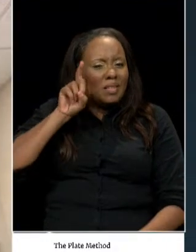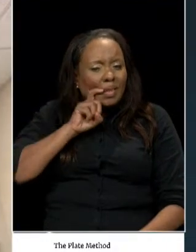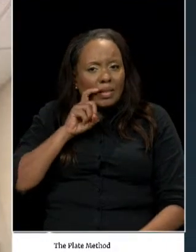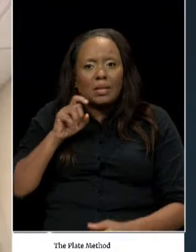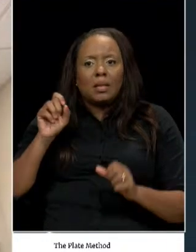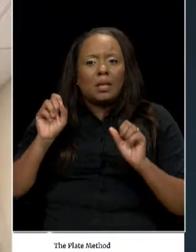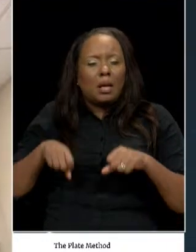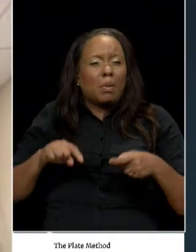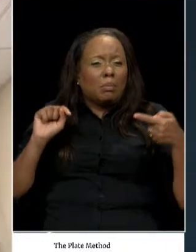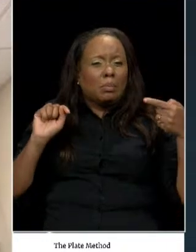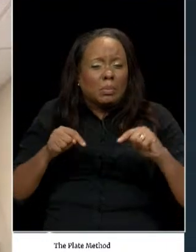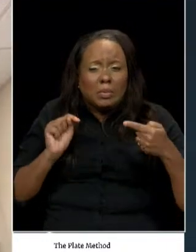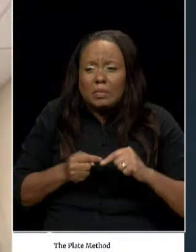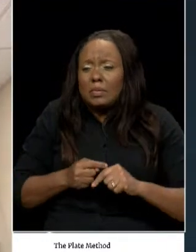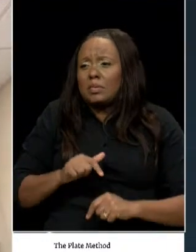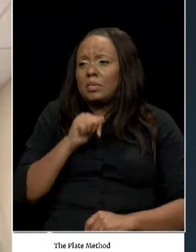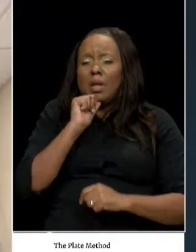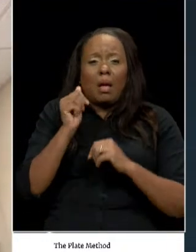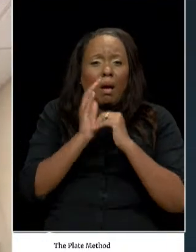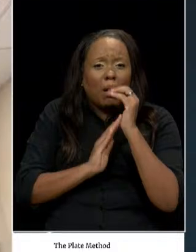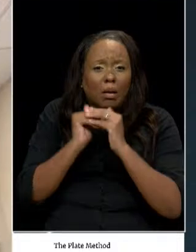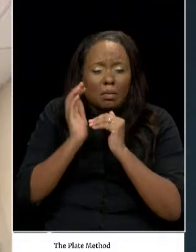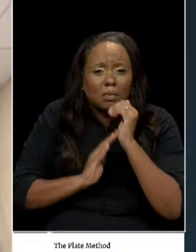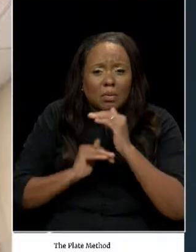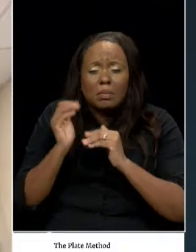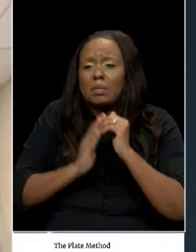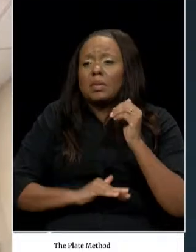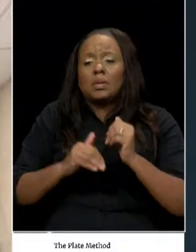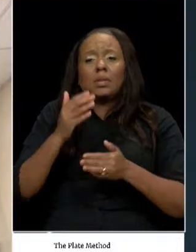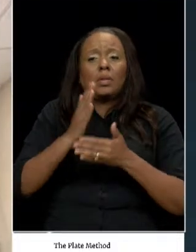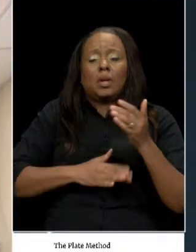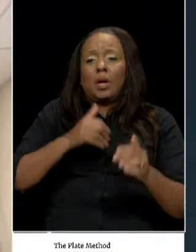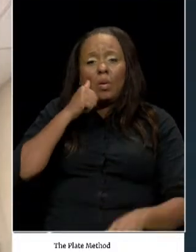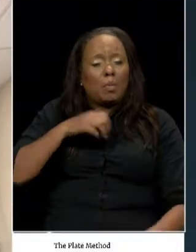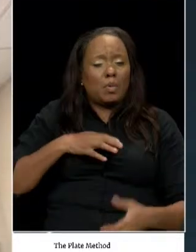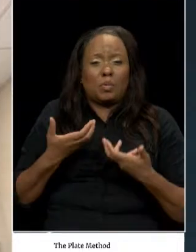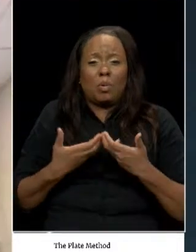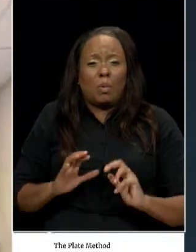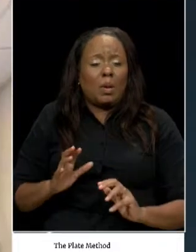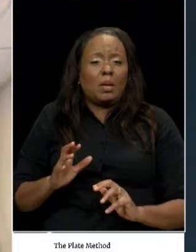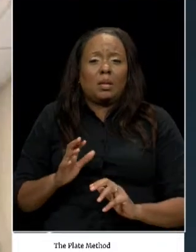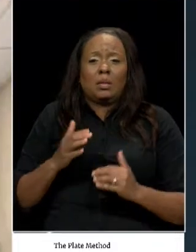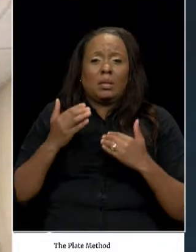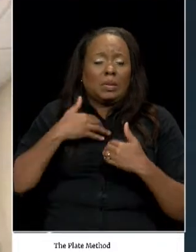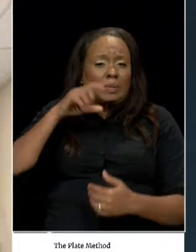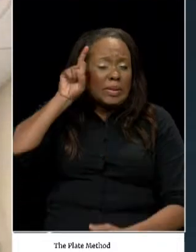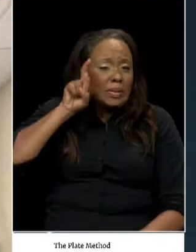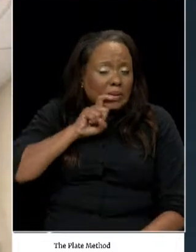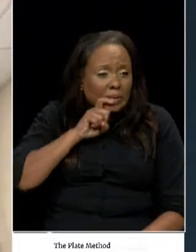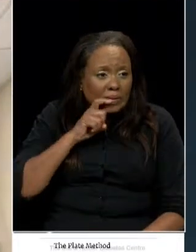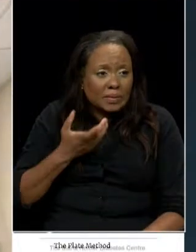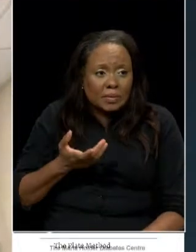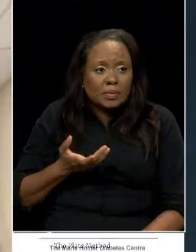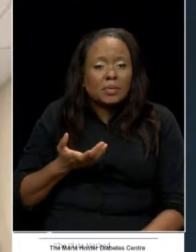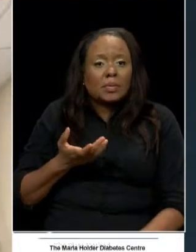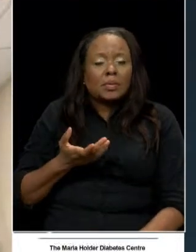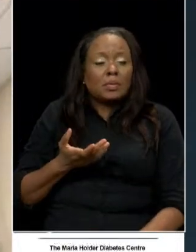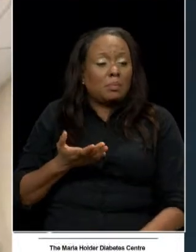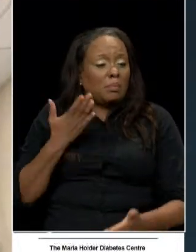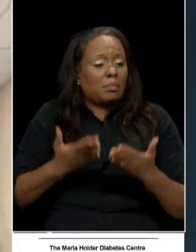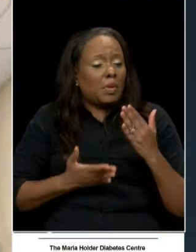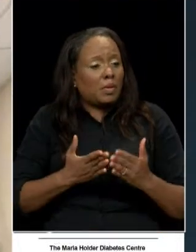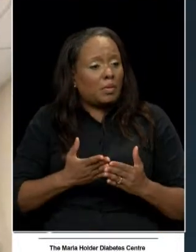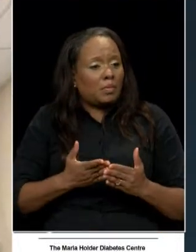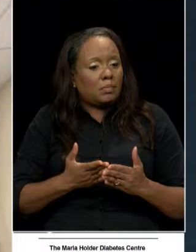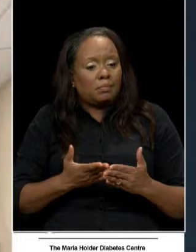painful, it becomes uncomfortable, and therefore then they don't want to engage in that. And then again, the whole spiral occurs. My partner wants to have sex, but I